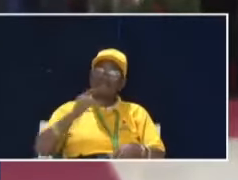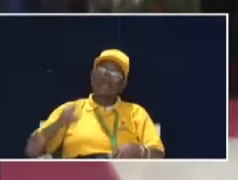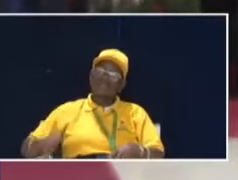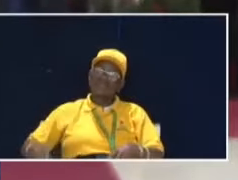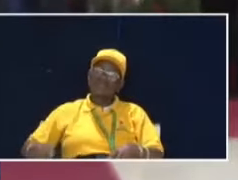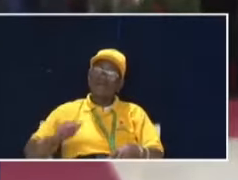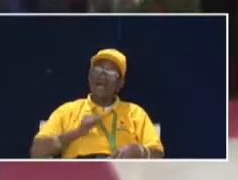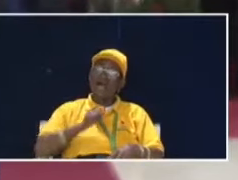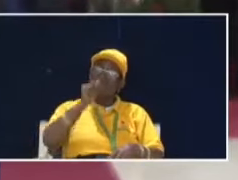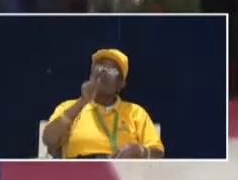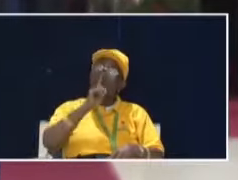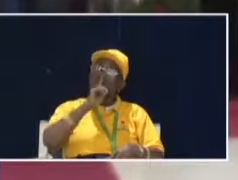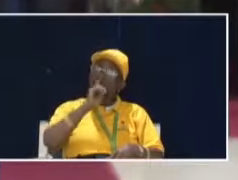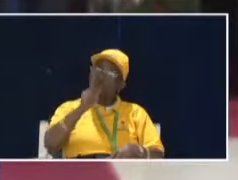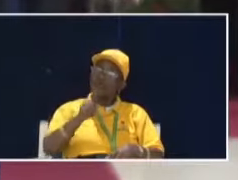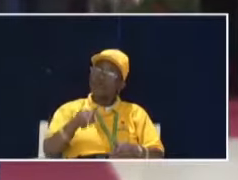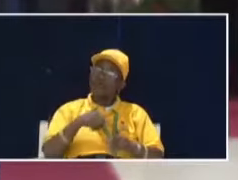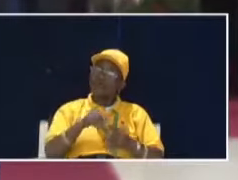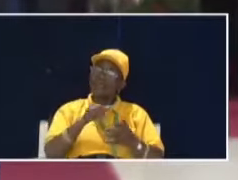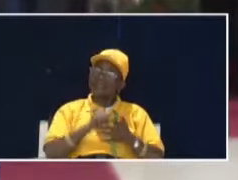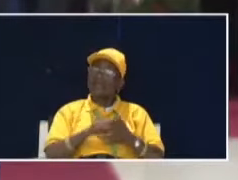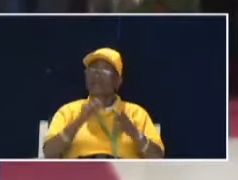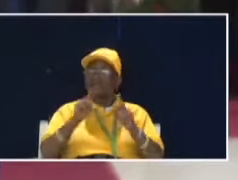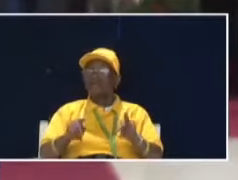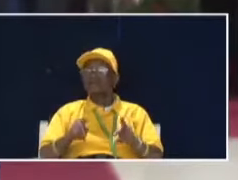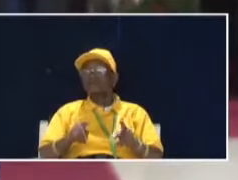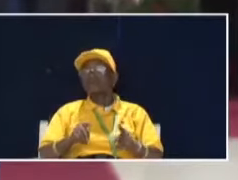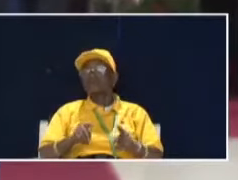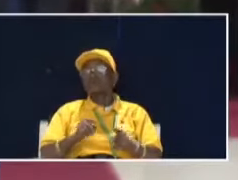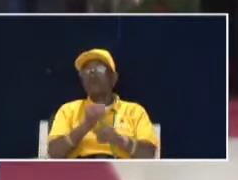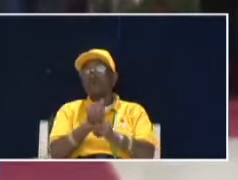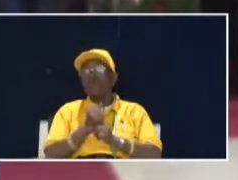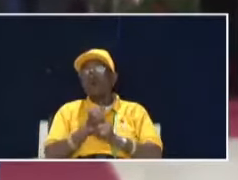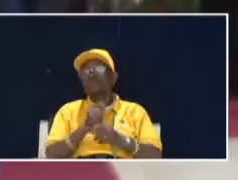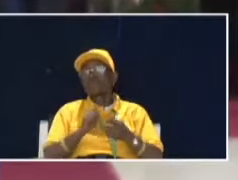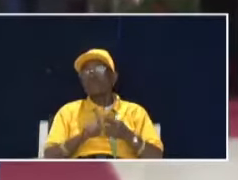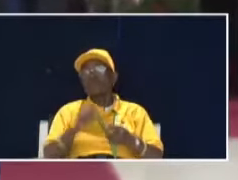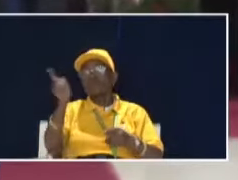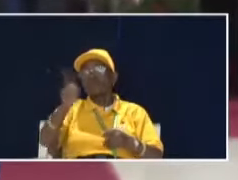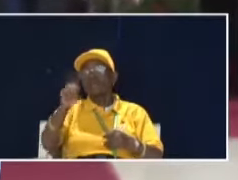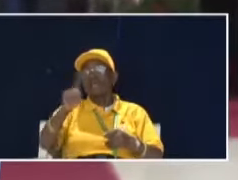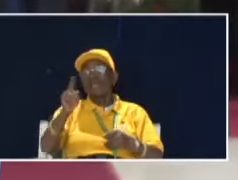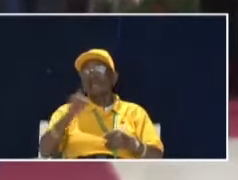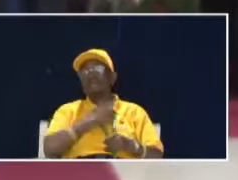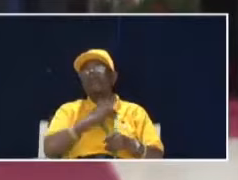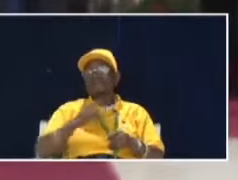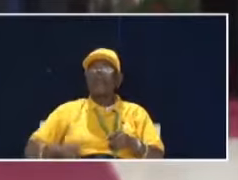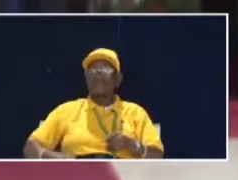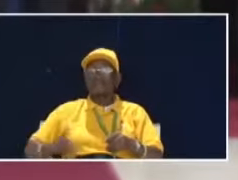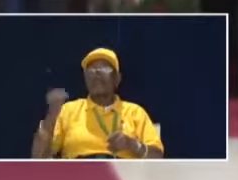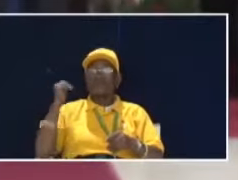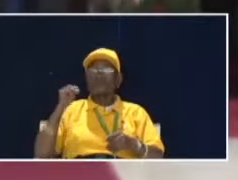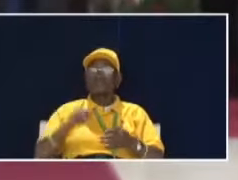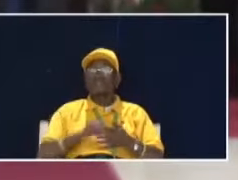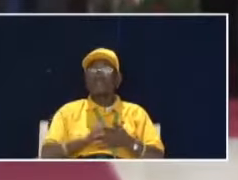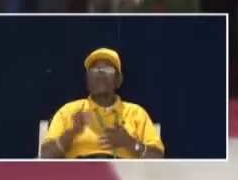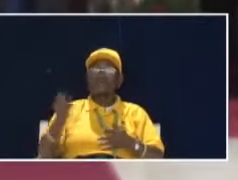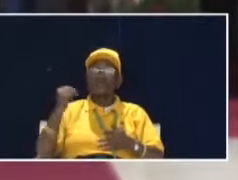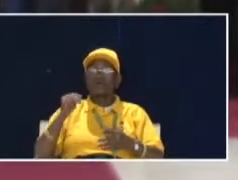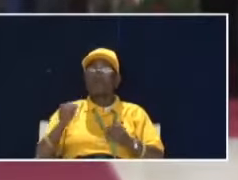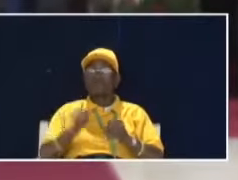I'm sure that when that fellow got to where David was, it was with excitement that he